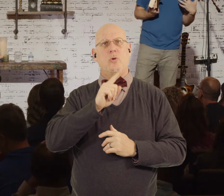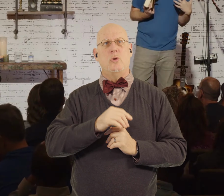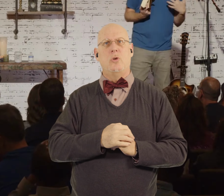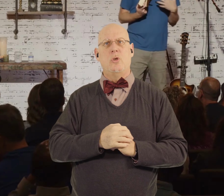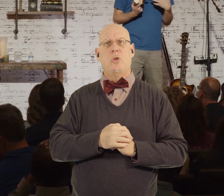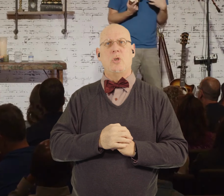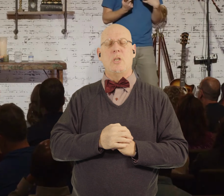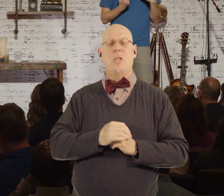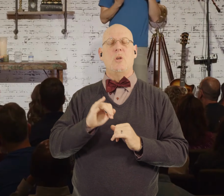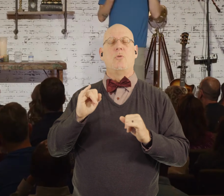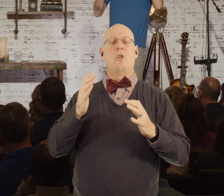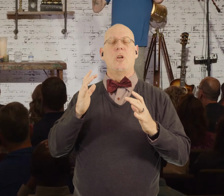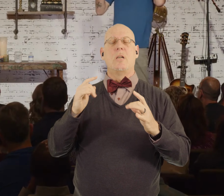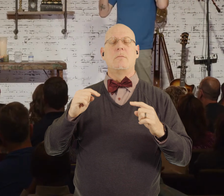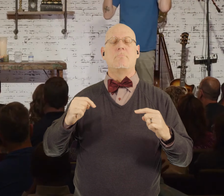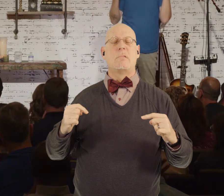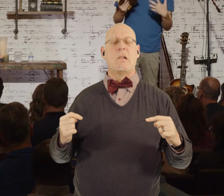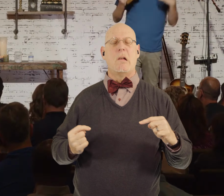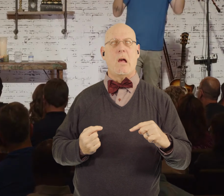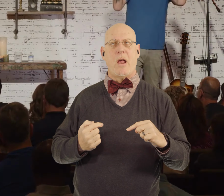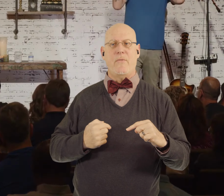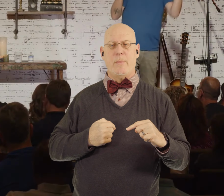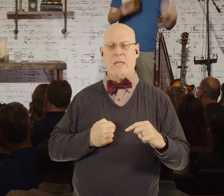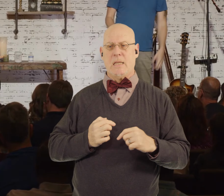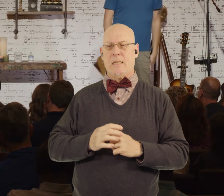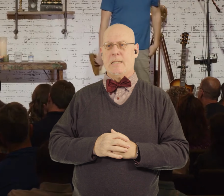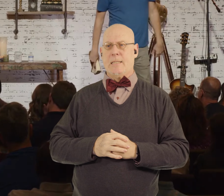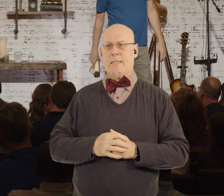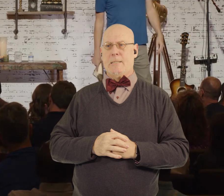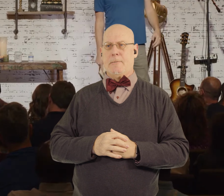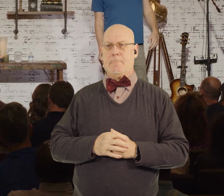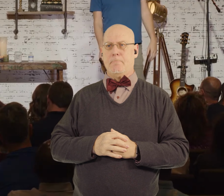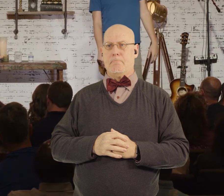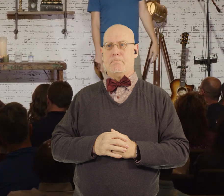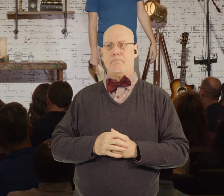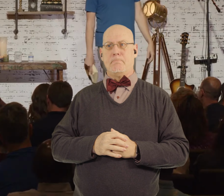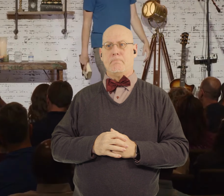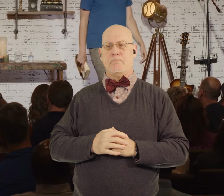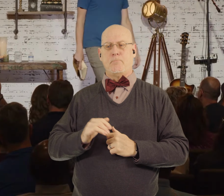to be like. It was just pain for me.